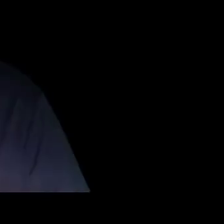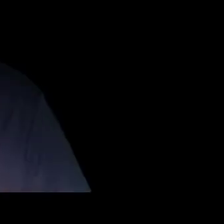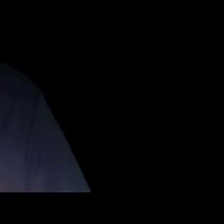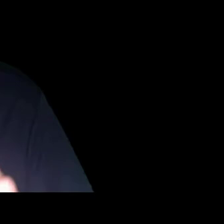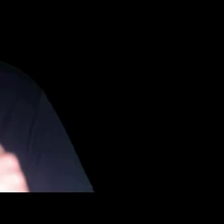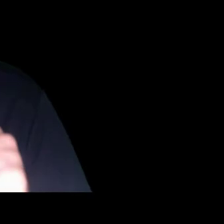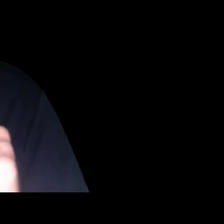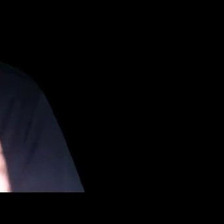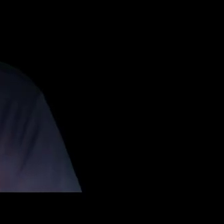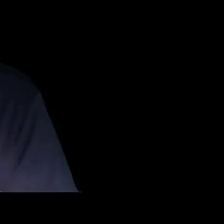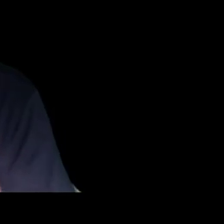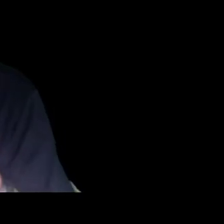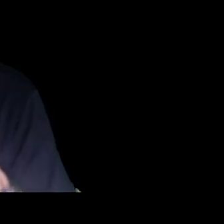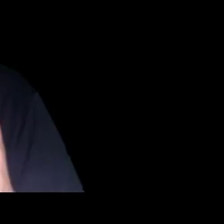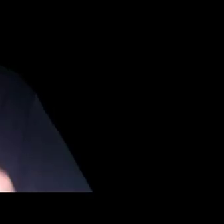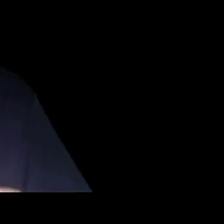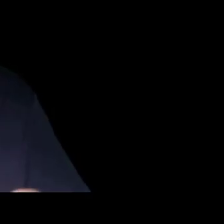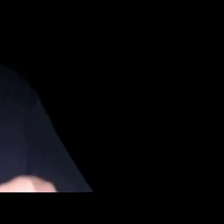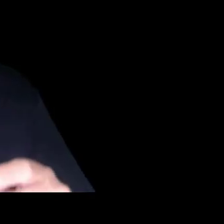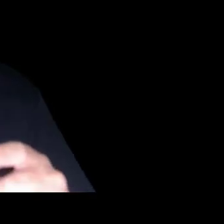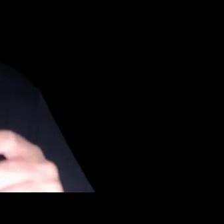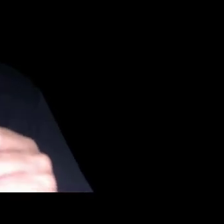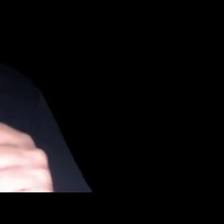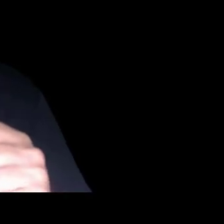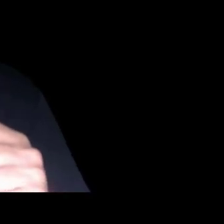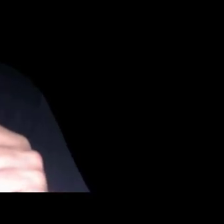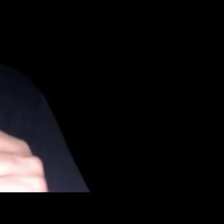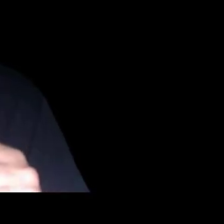To that, and that is